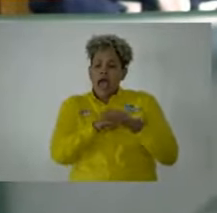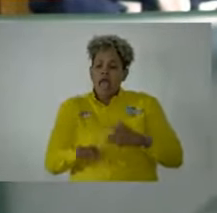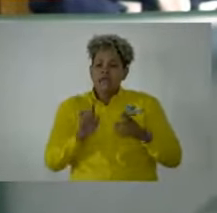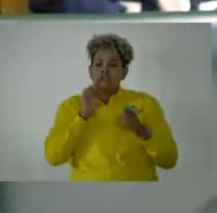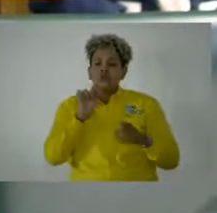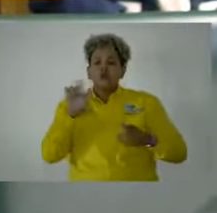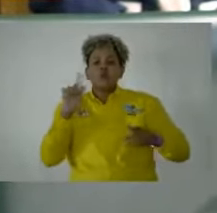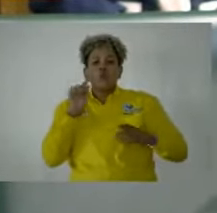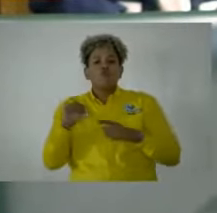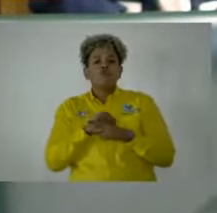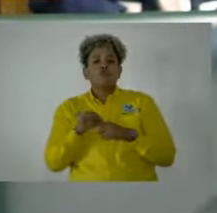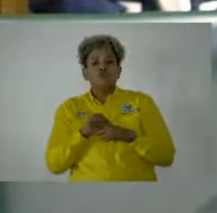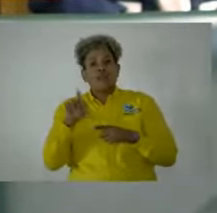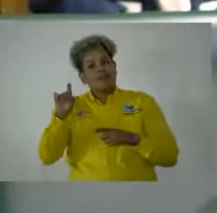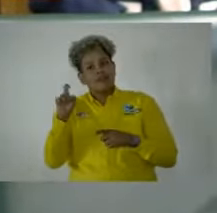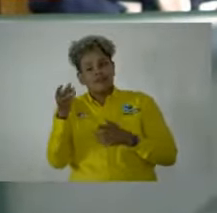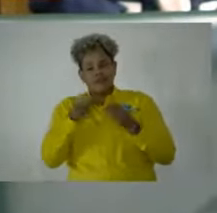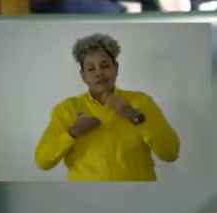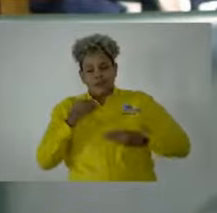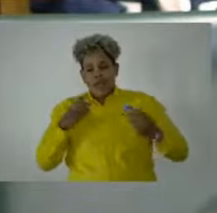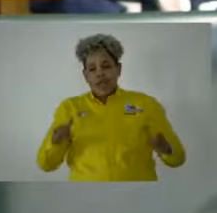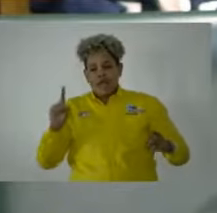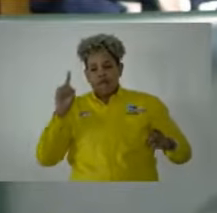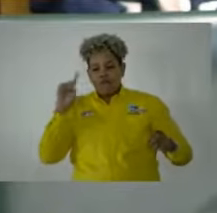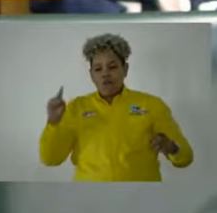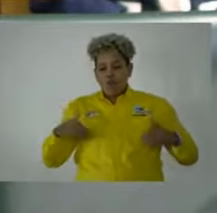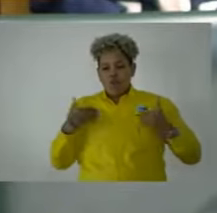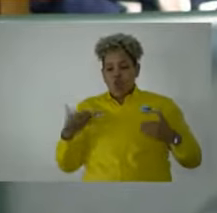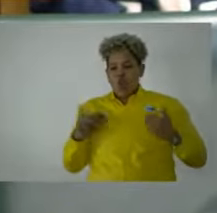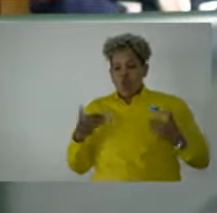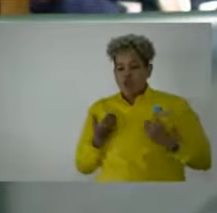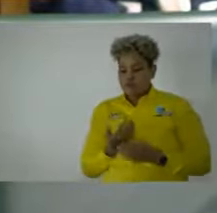a tool of trade. And for young people,